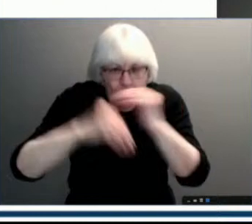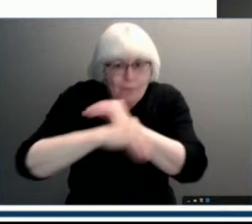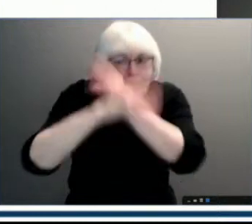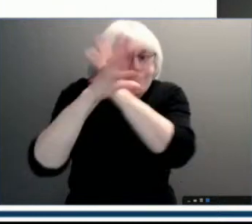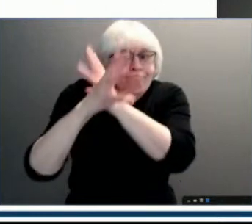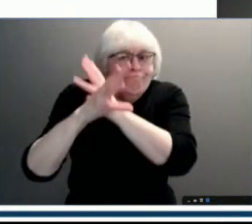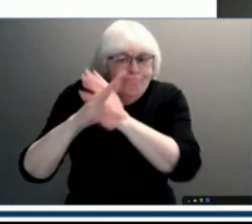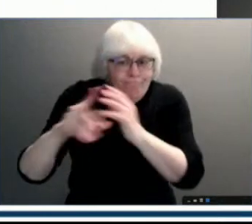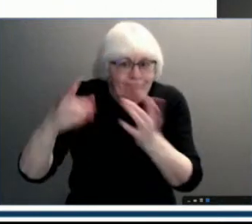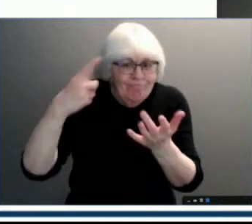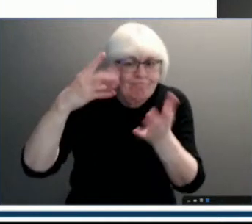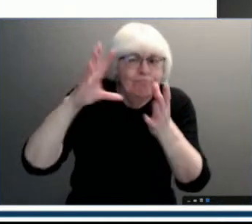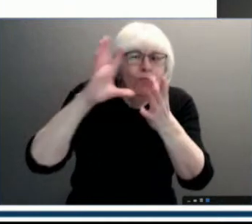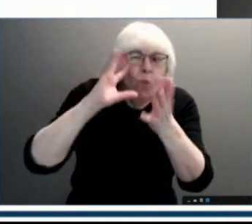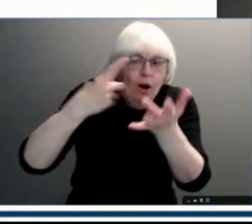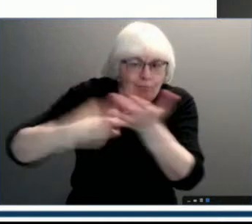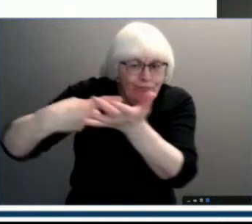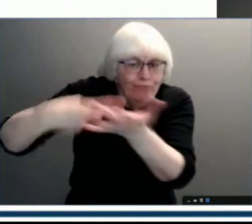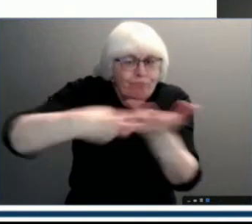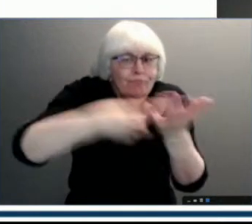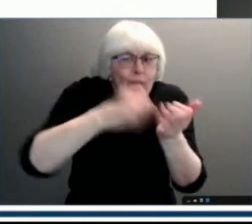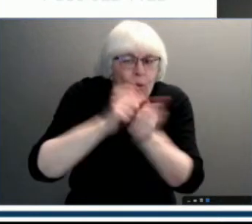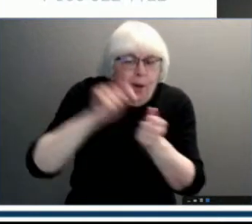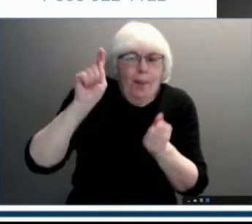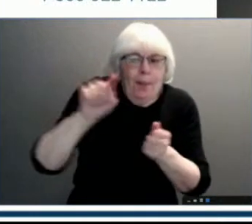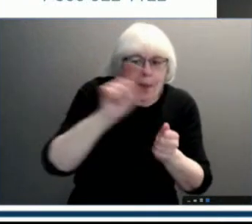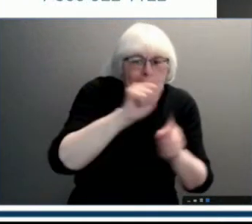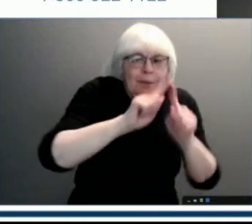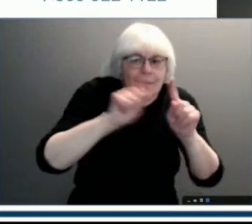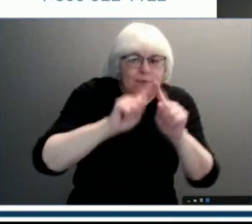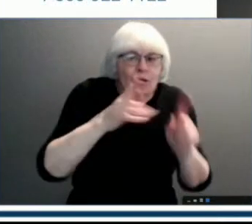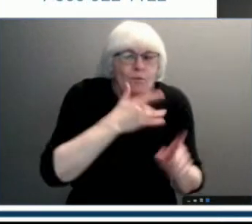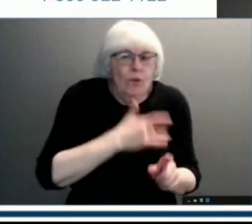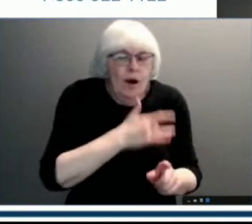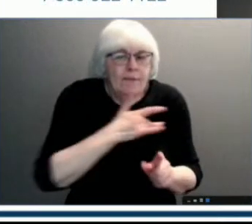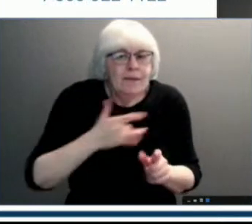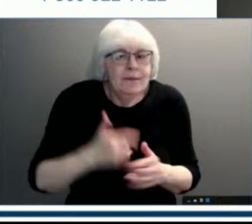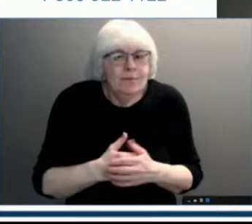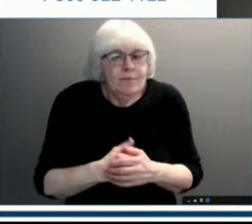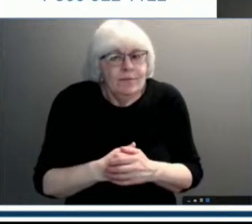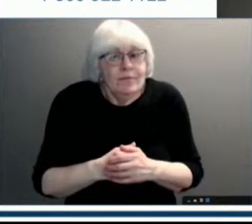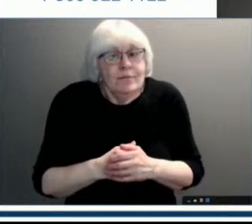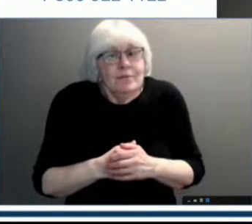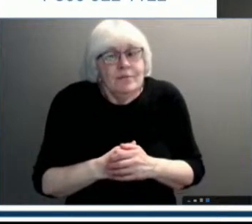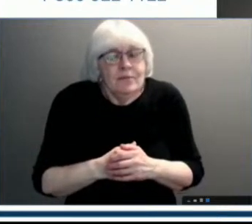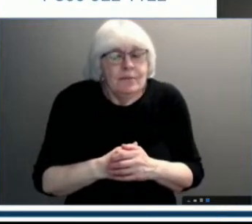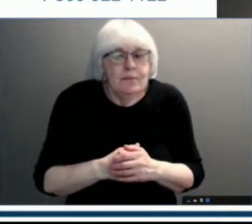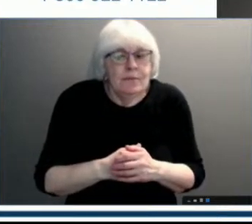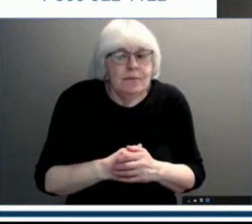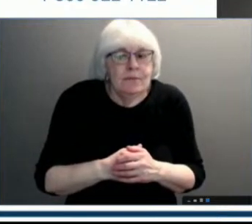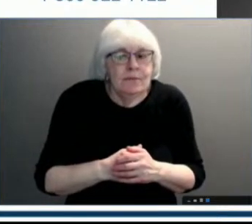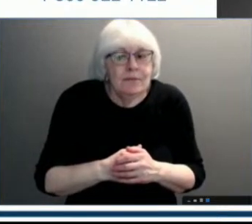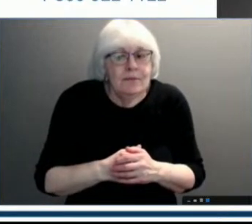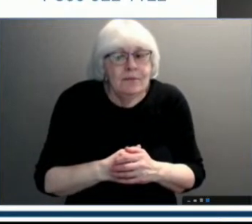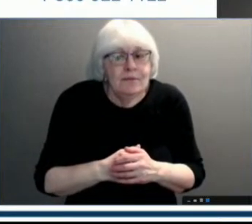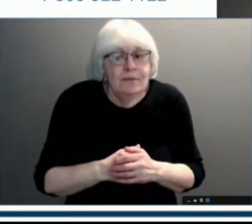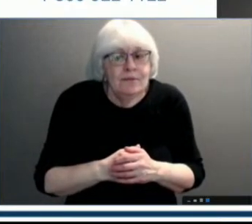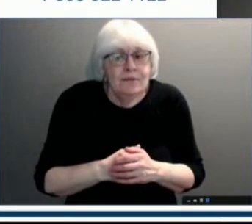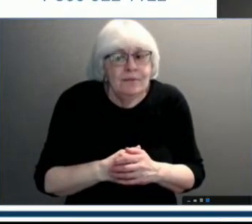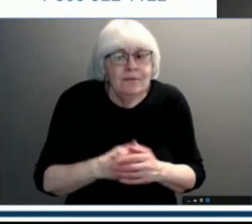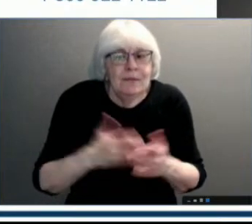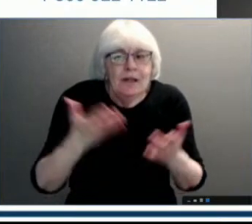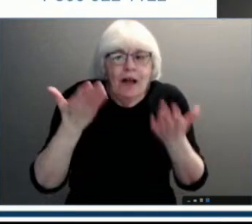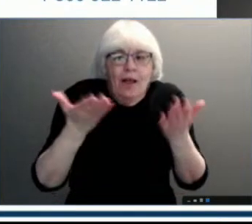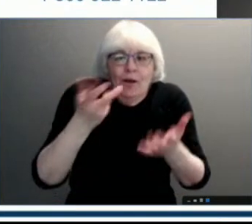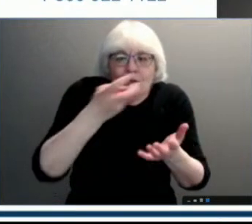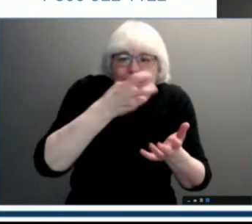we need to not do a rapid or hard stop, but make a transition. And we've been looking